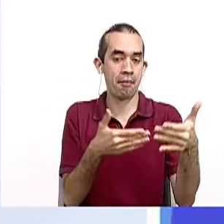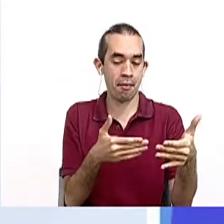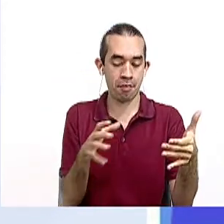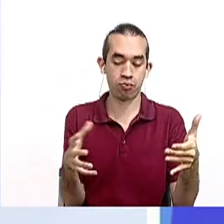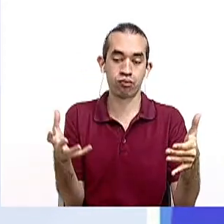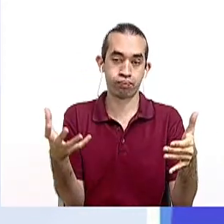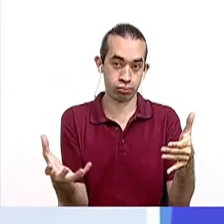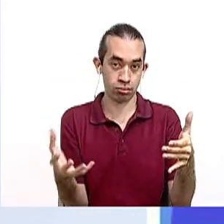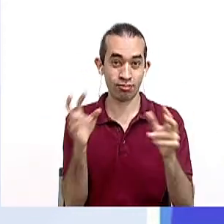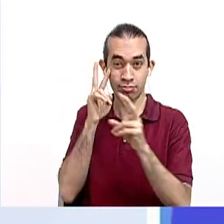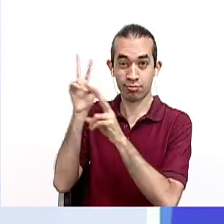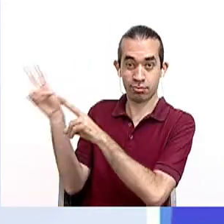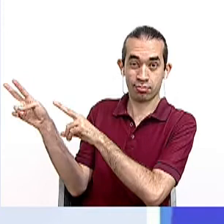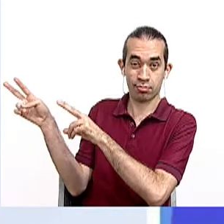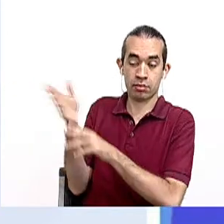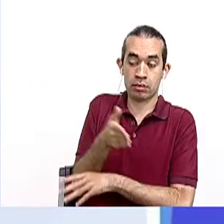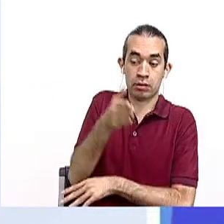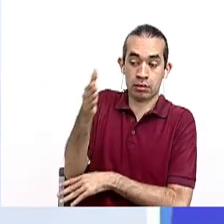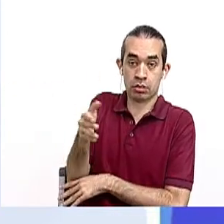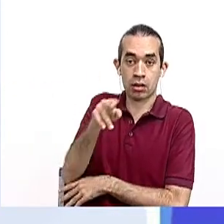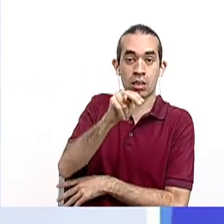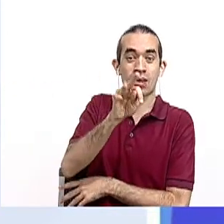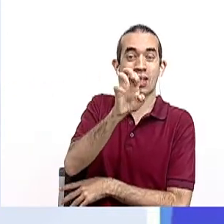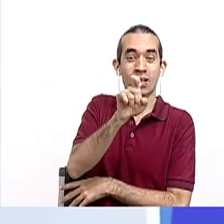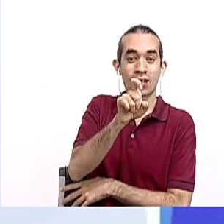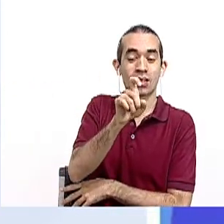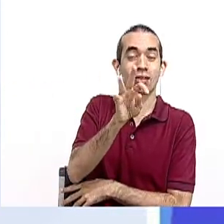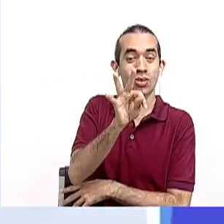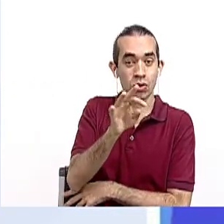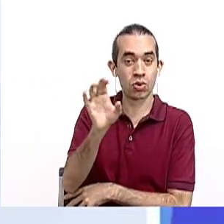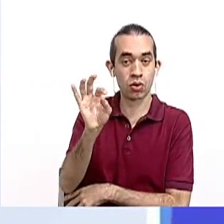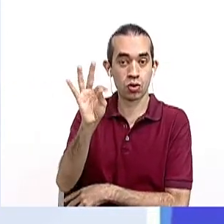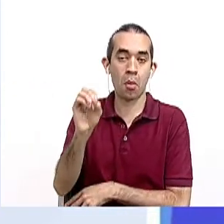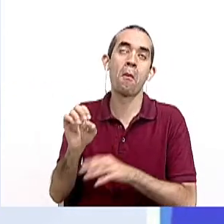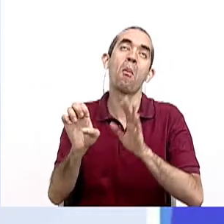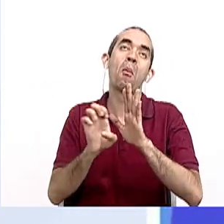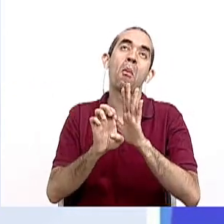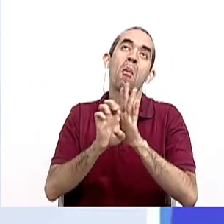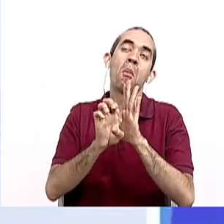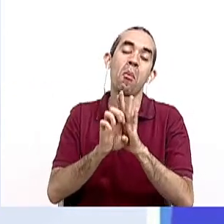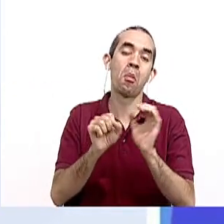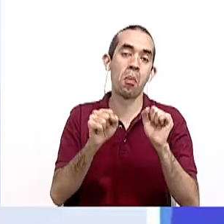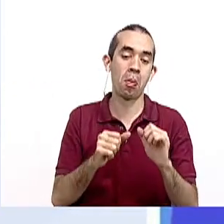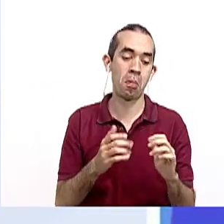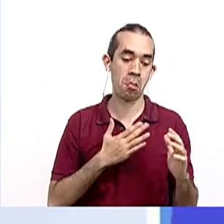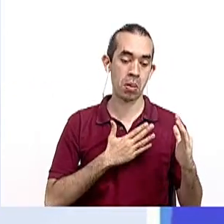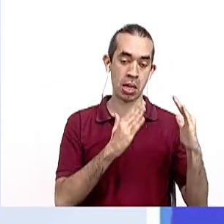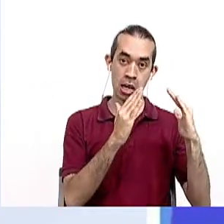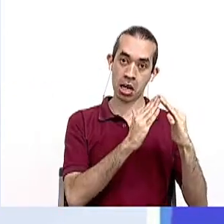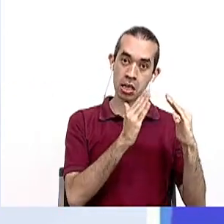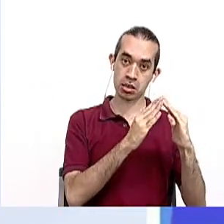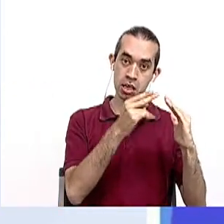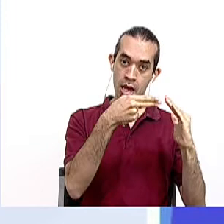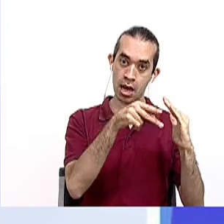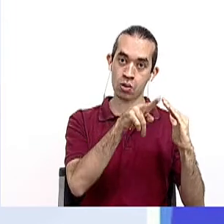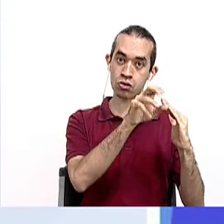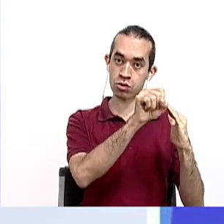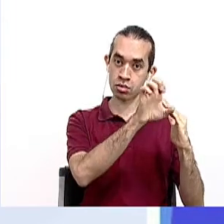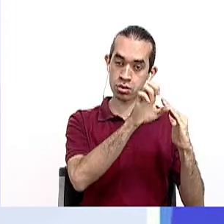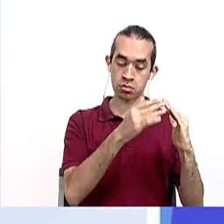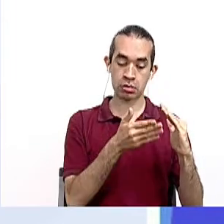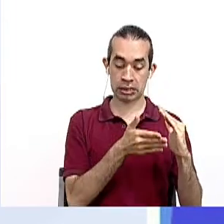the box. You can say that your house is next to the park. And then you